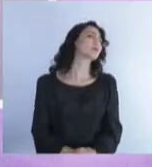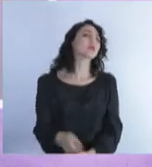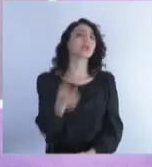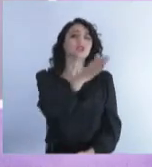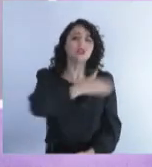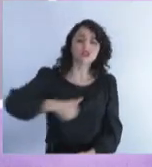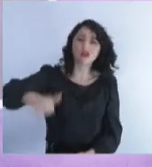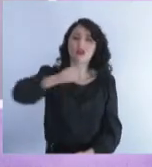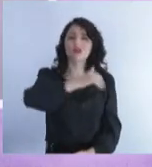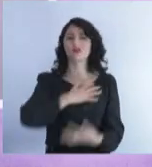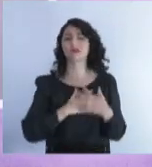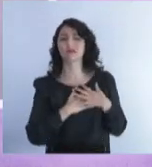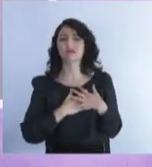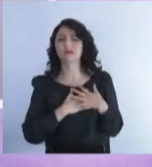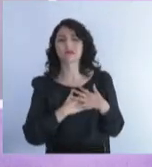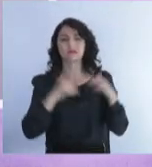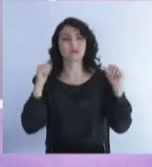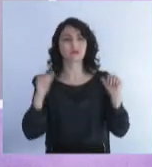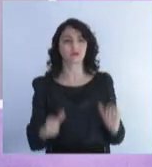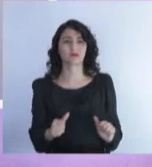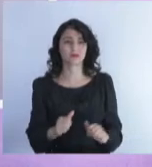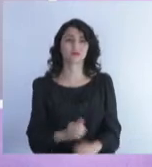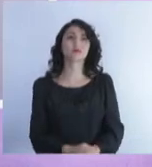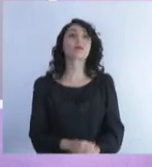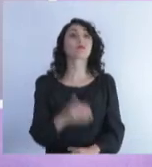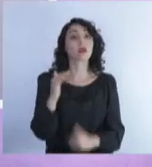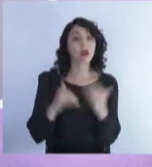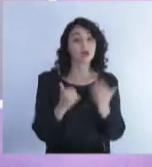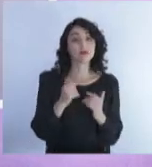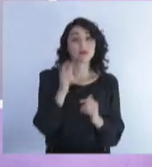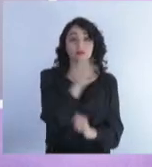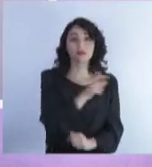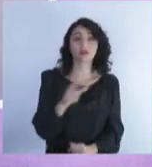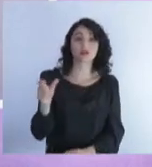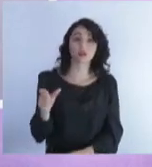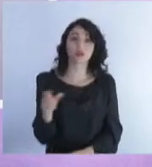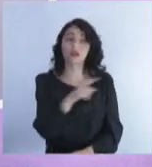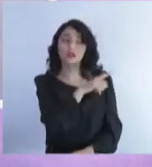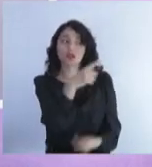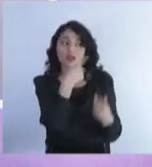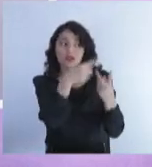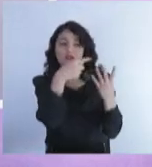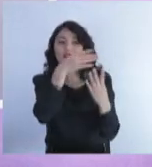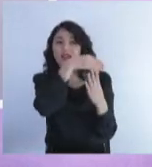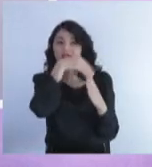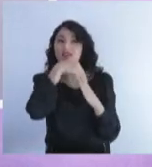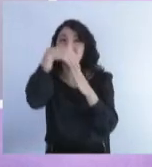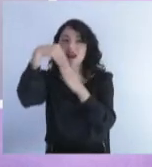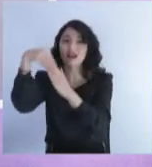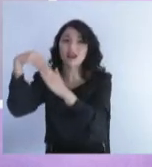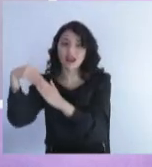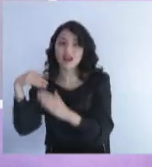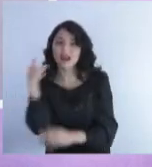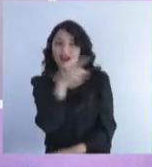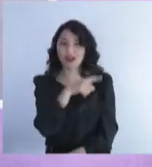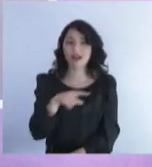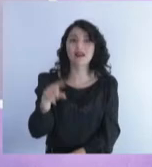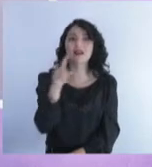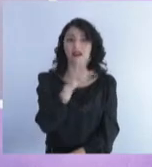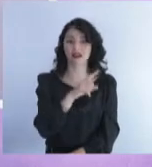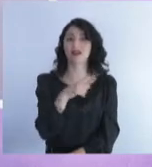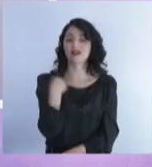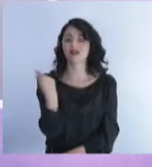the emotional climate, on everyone who witnesses it. So I just wanted to call your attention to these